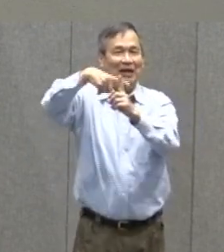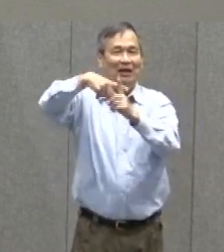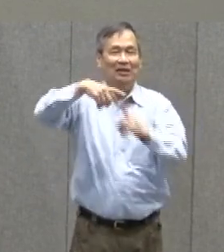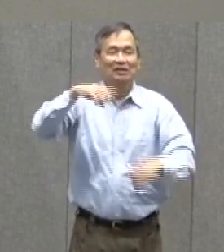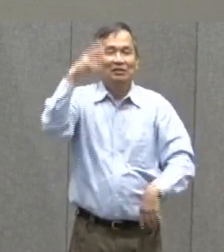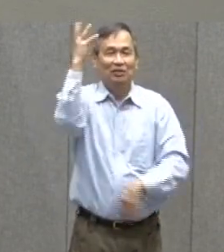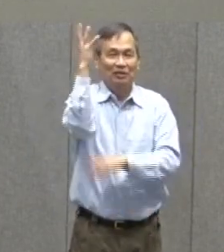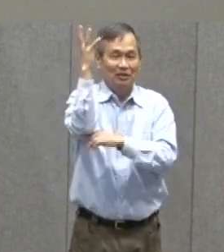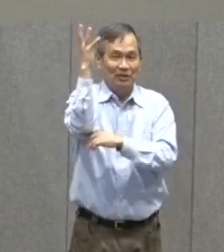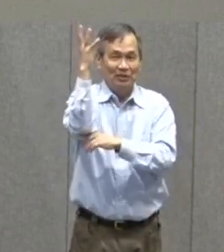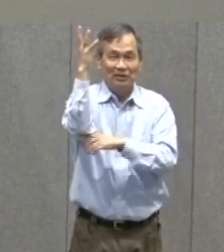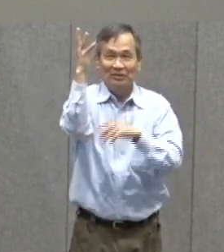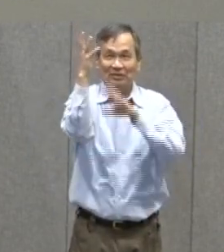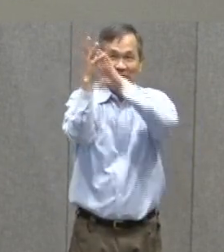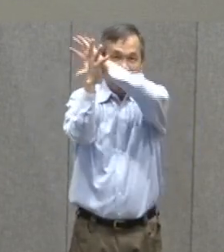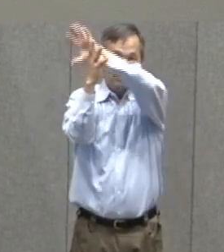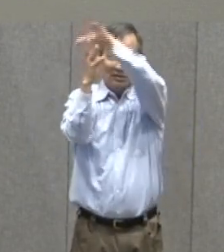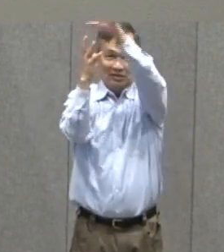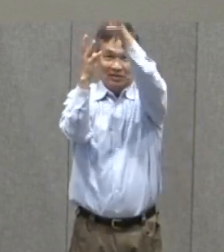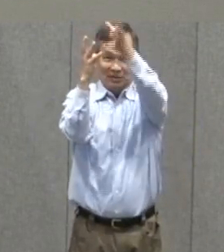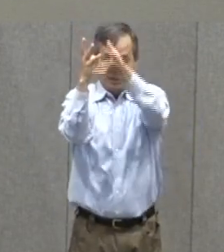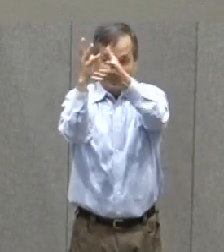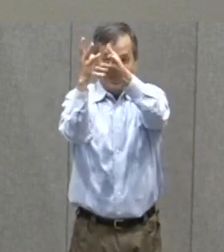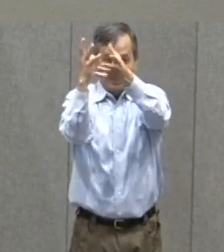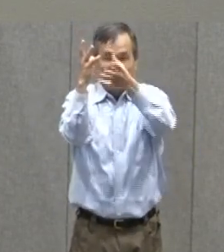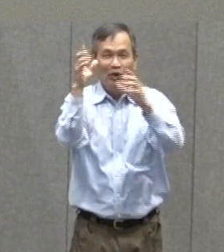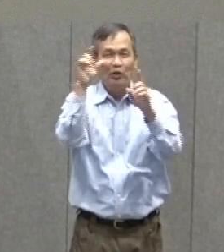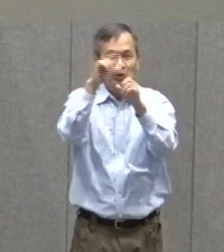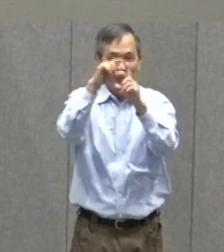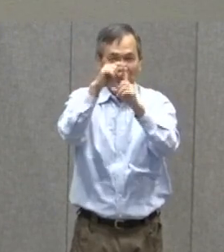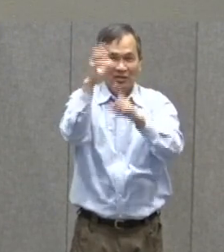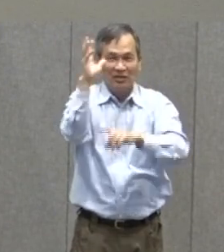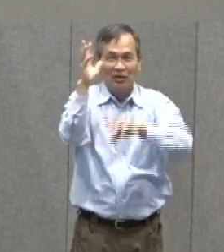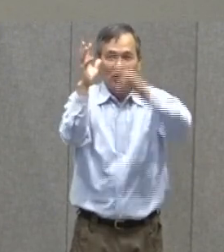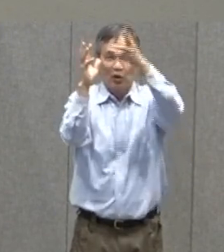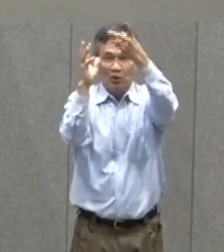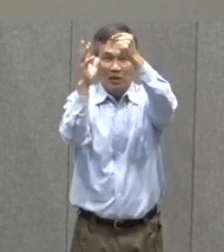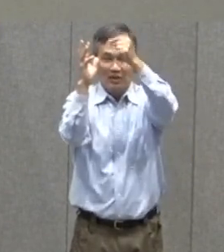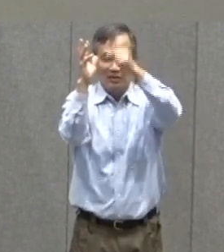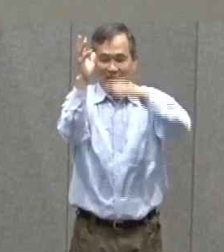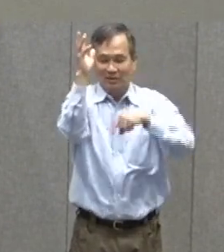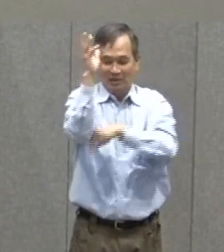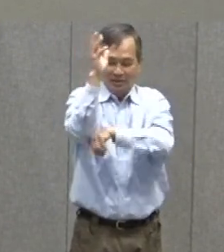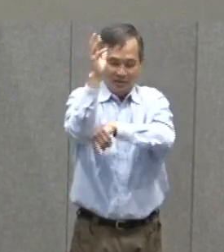top, the green words you have here, to the bottom.